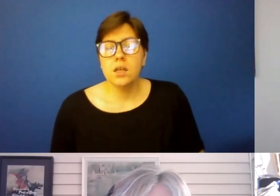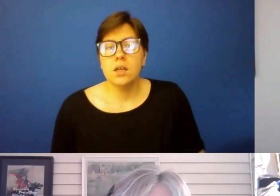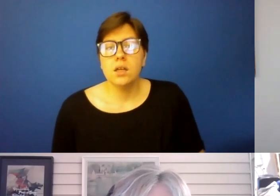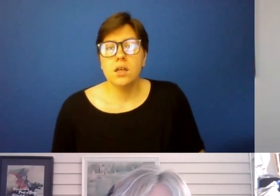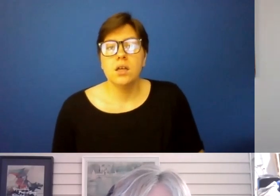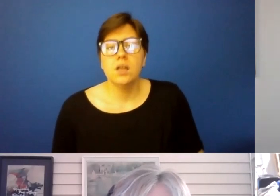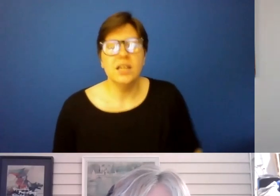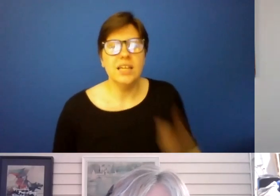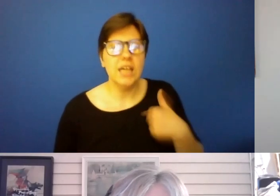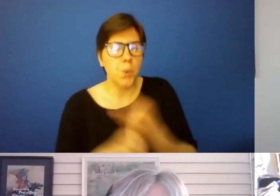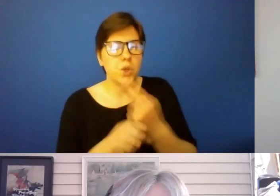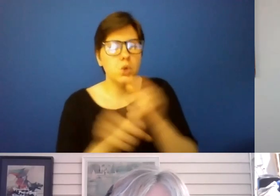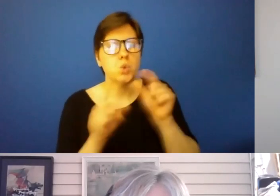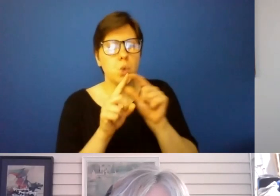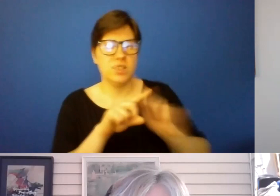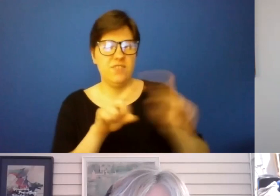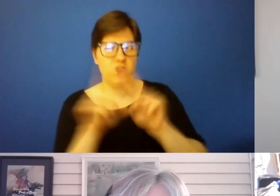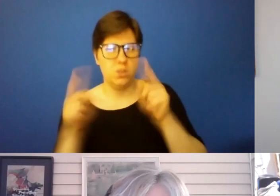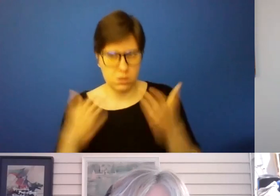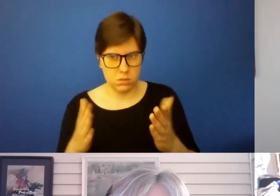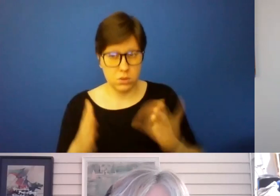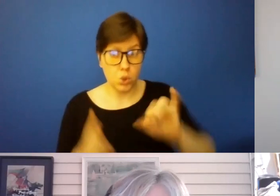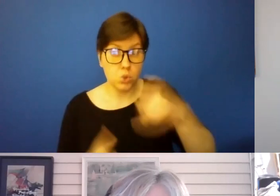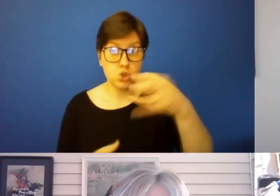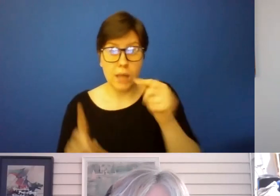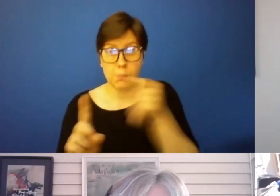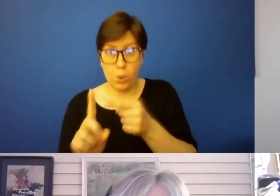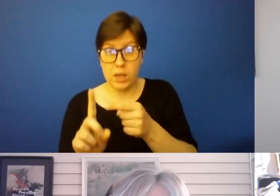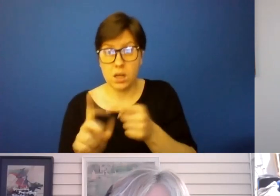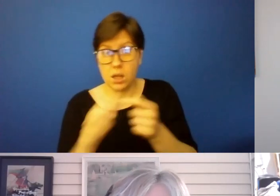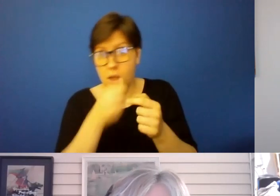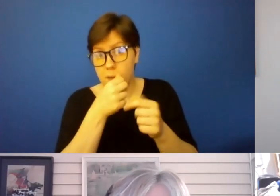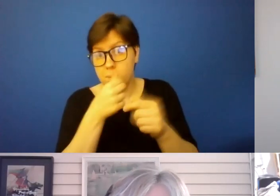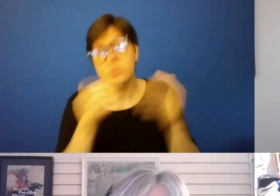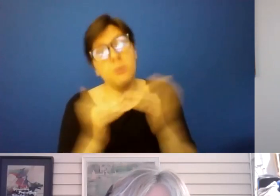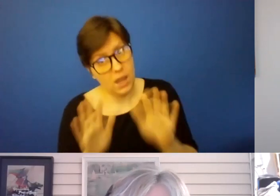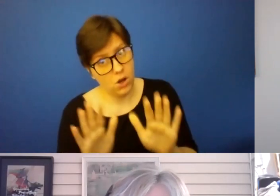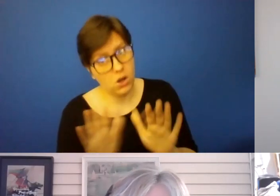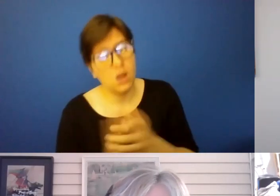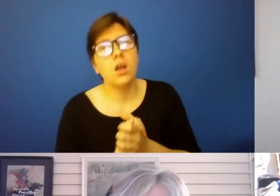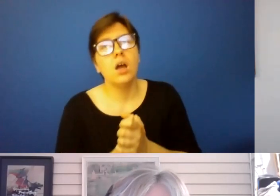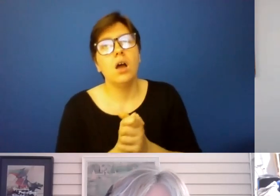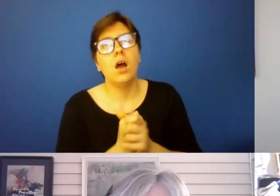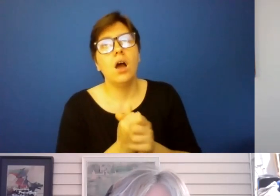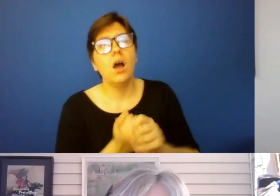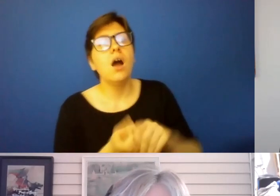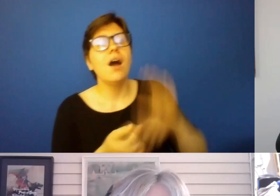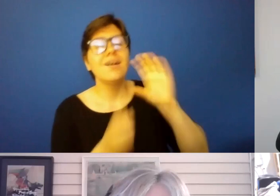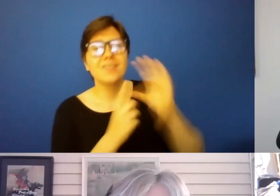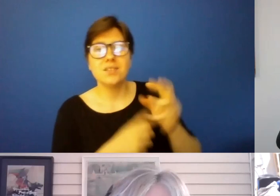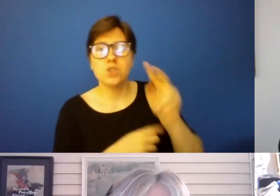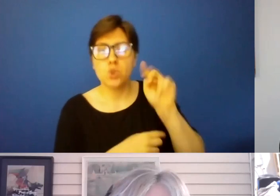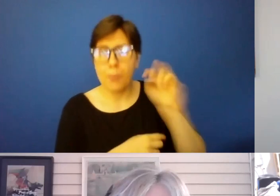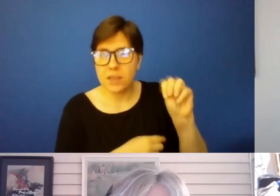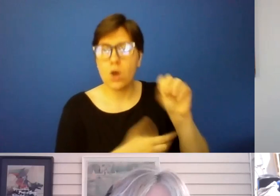We use words in different senses, right? And so John's point about the litigation, to be fair, there were cases in New Mexico, New